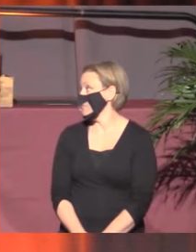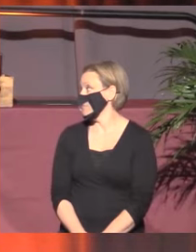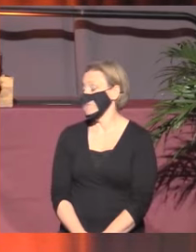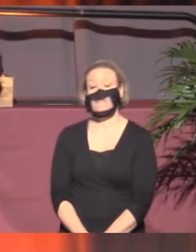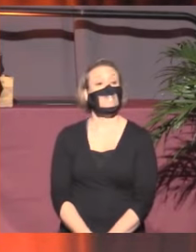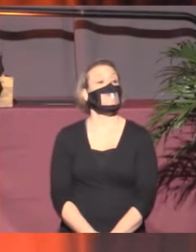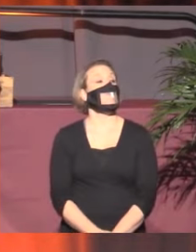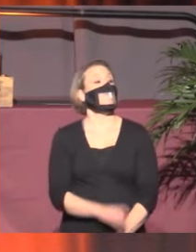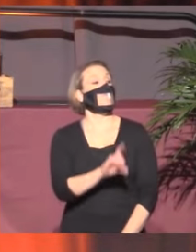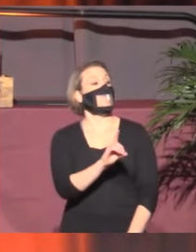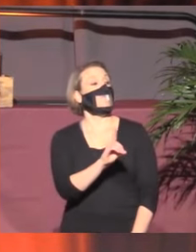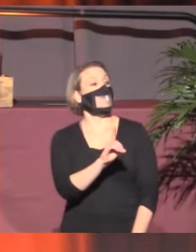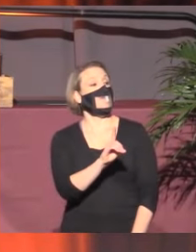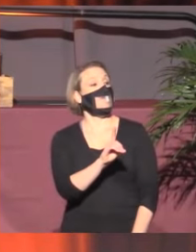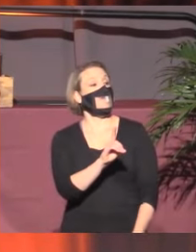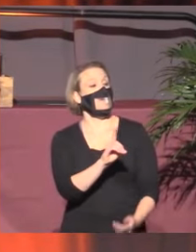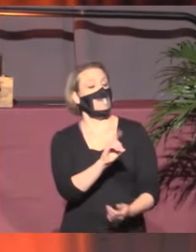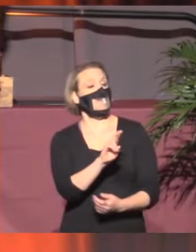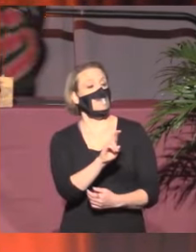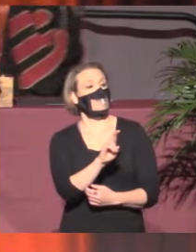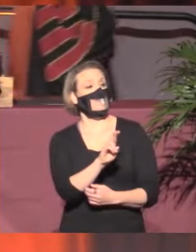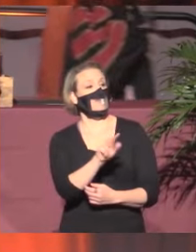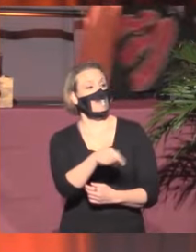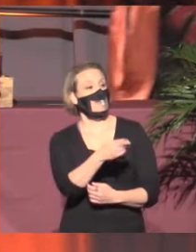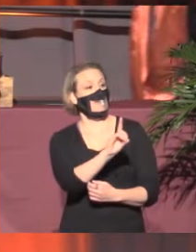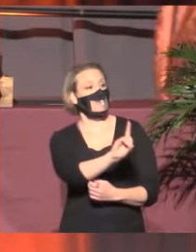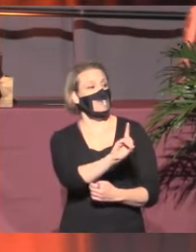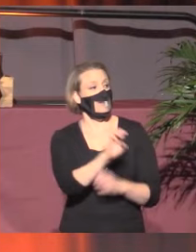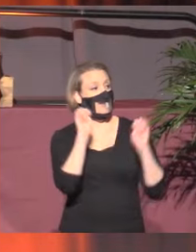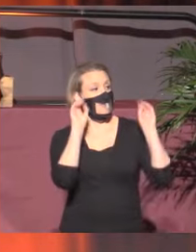With a doctorate in education, Melissa Elaine Erickson.